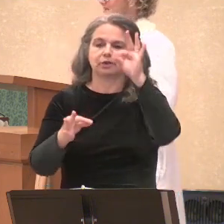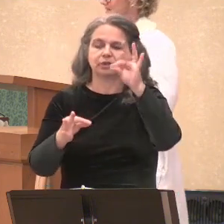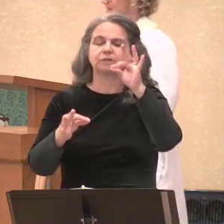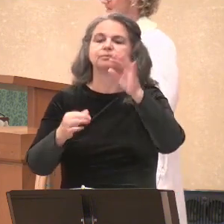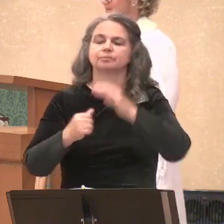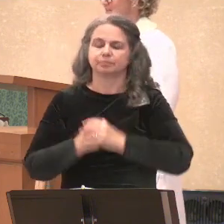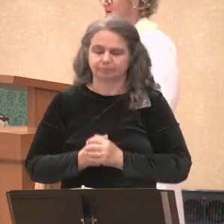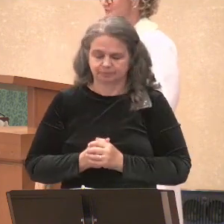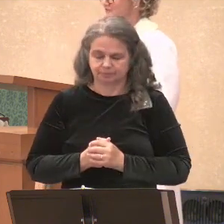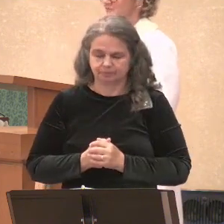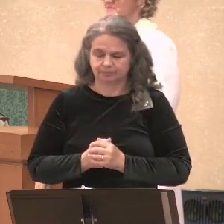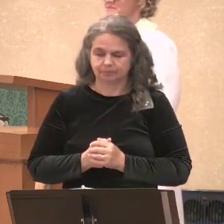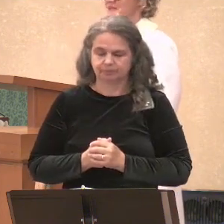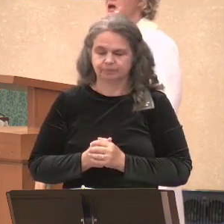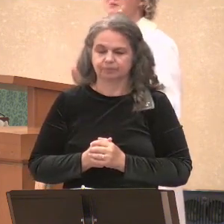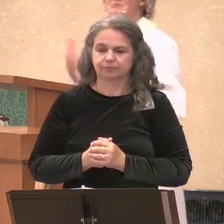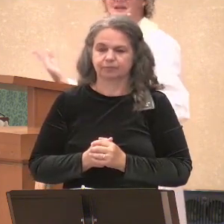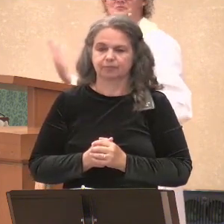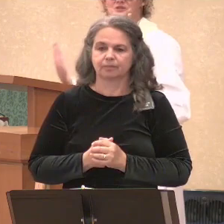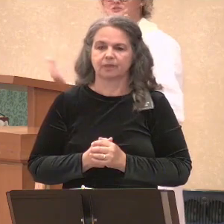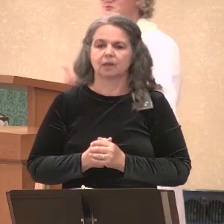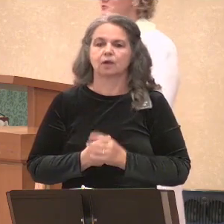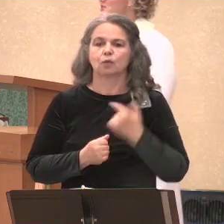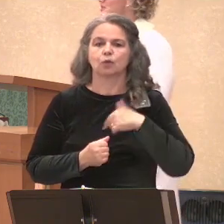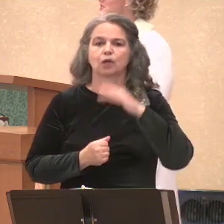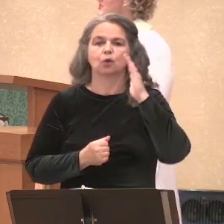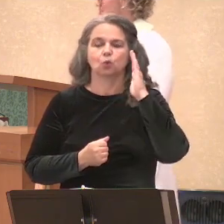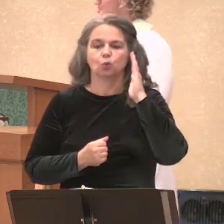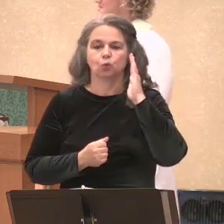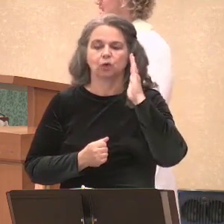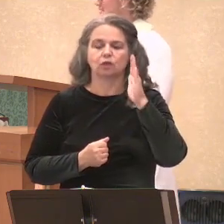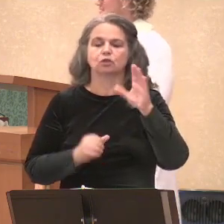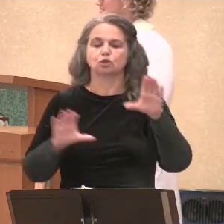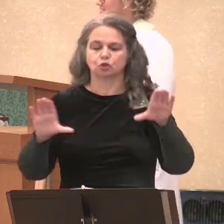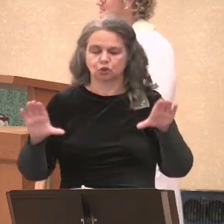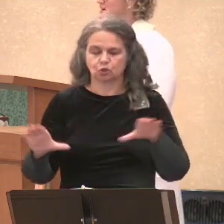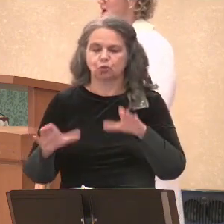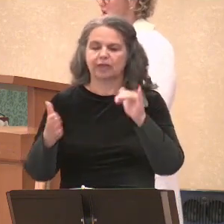respond in love. May we do just that.